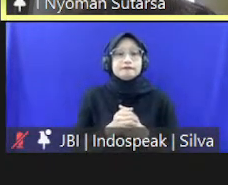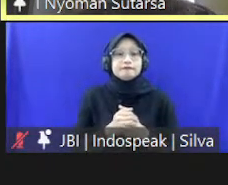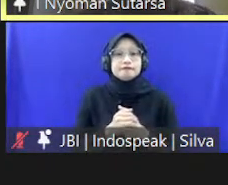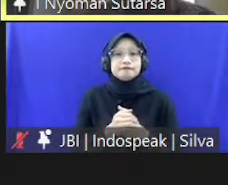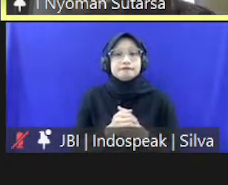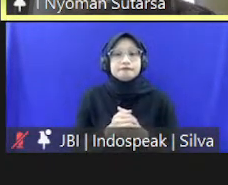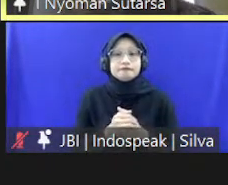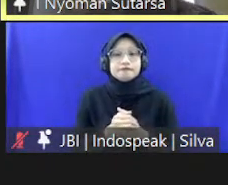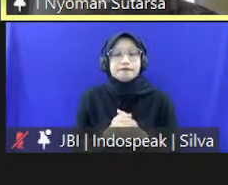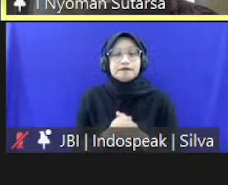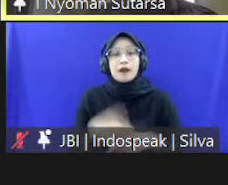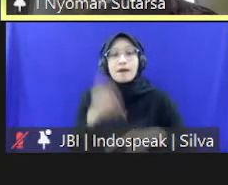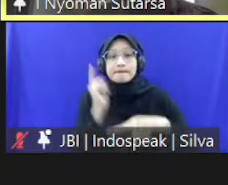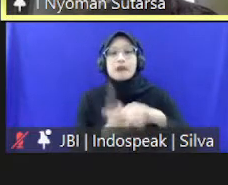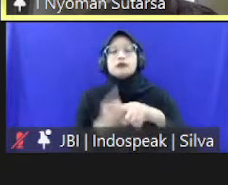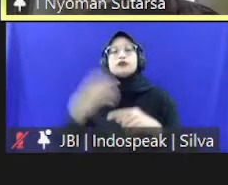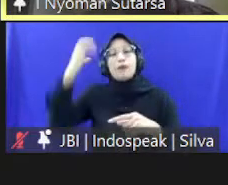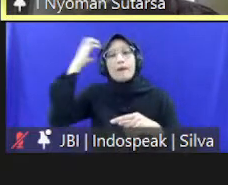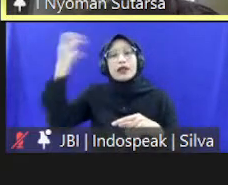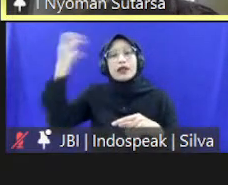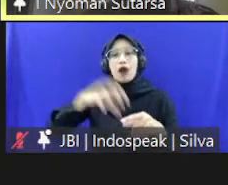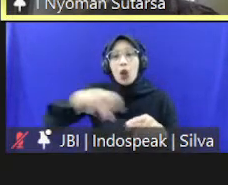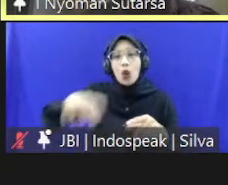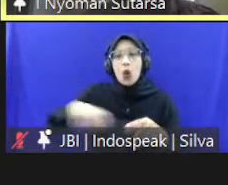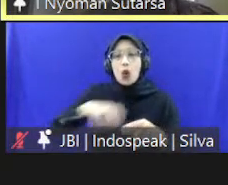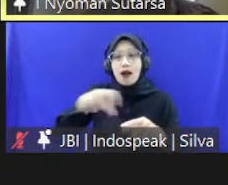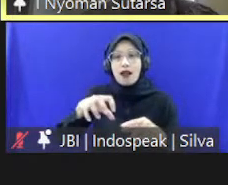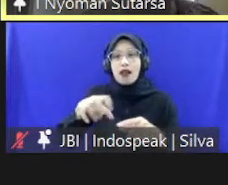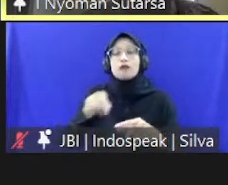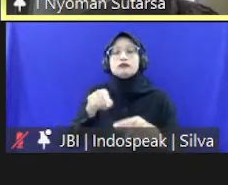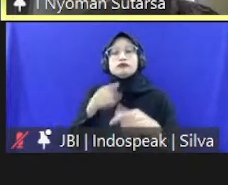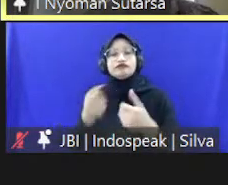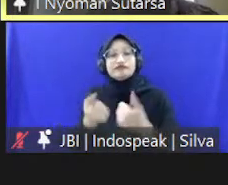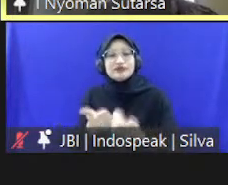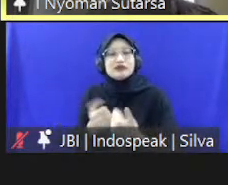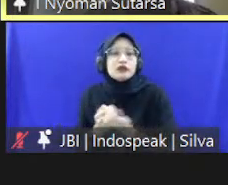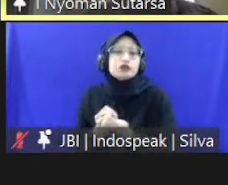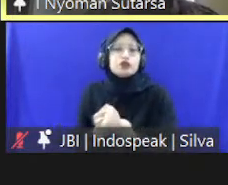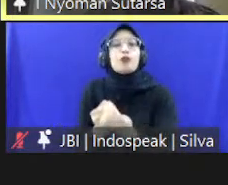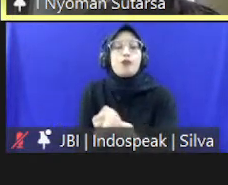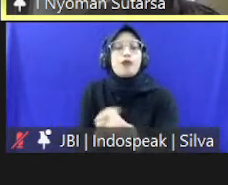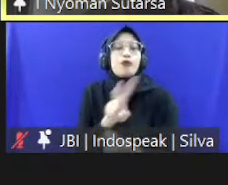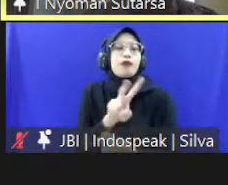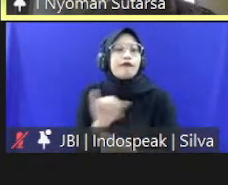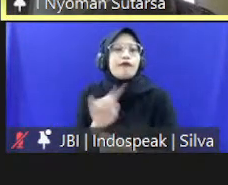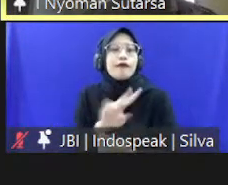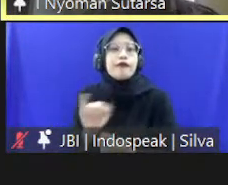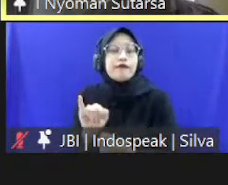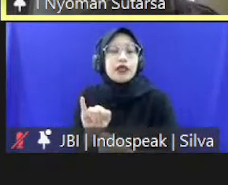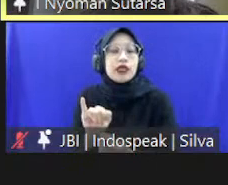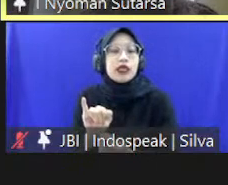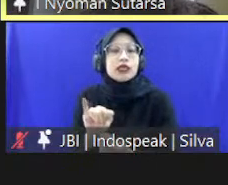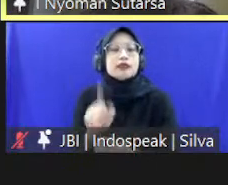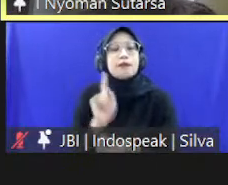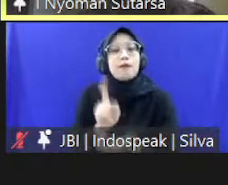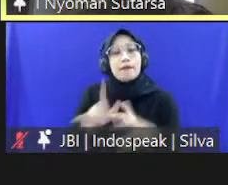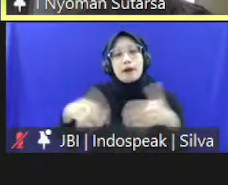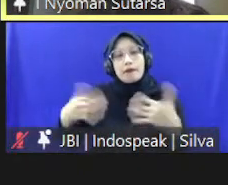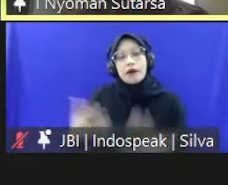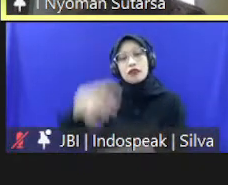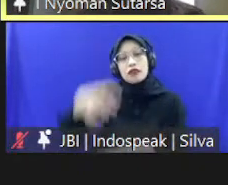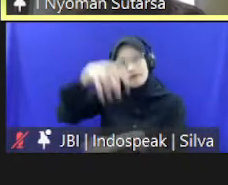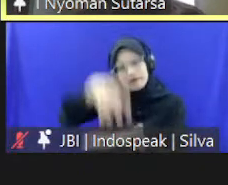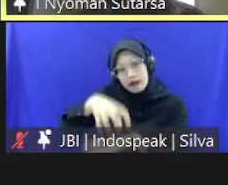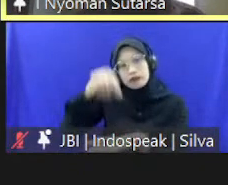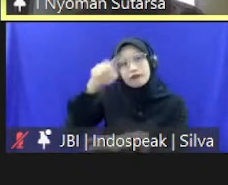from the local government. Extensive social networks and peer support groups in Denpasar City, access to economic opportunities and